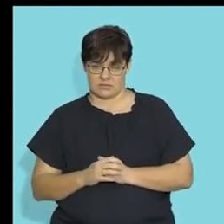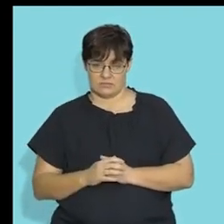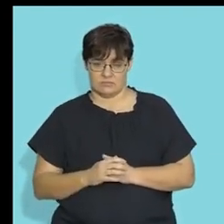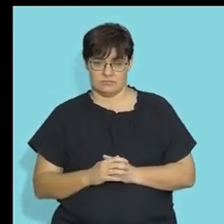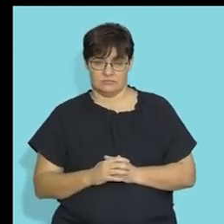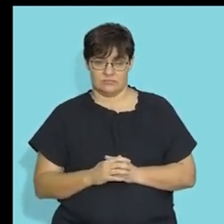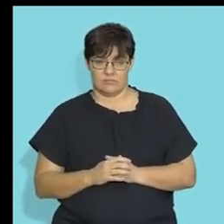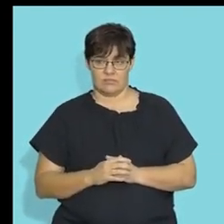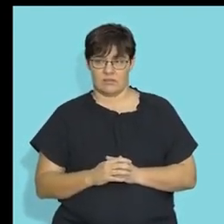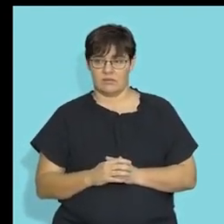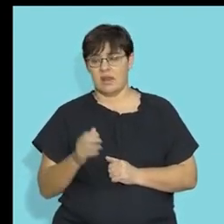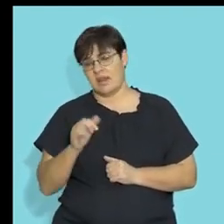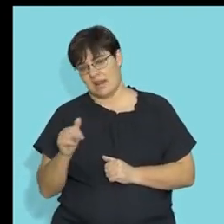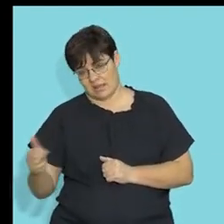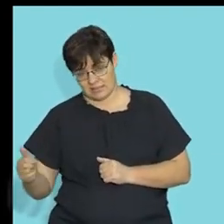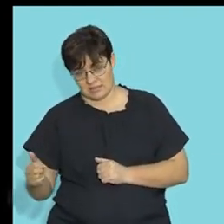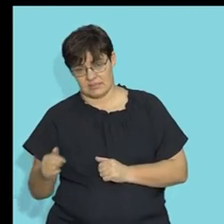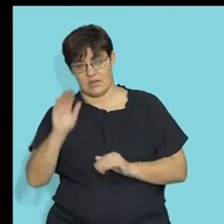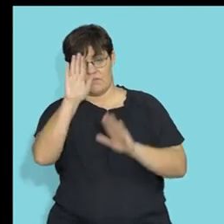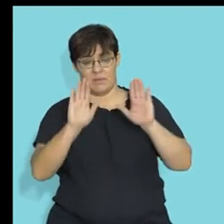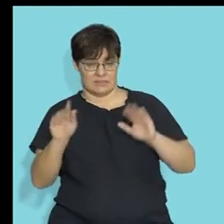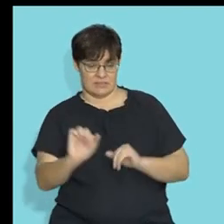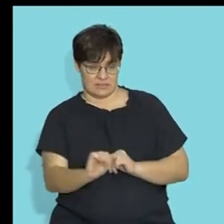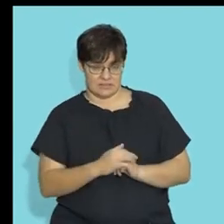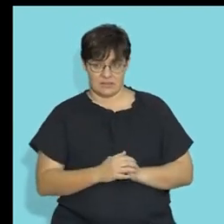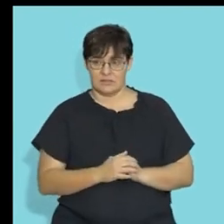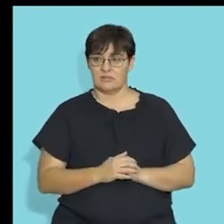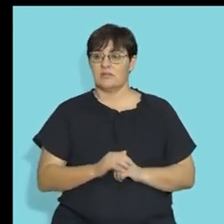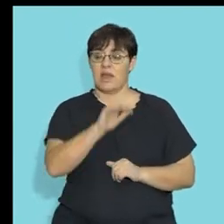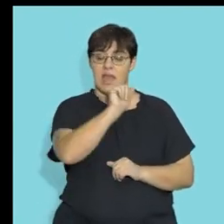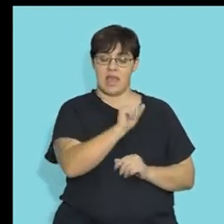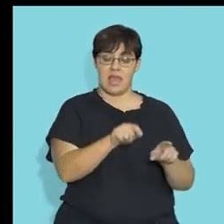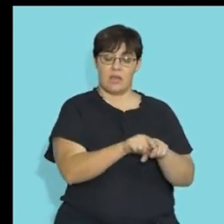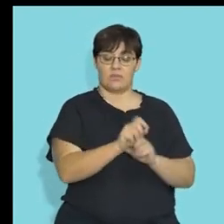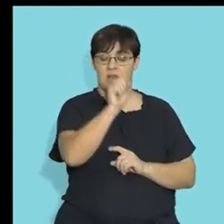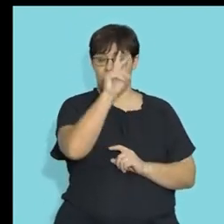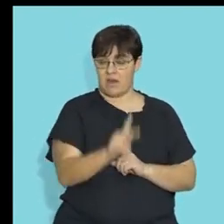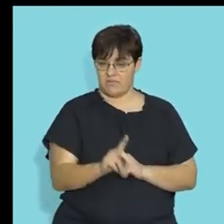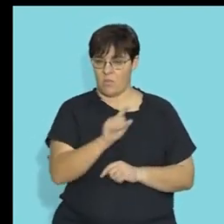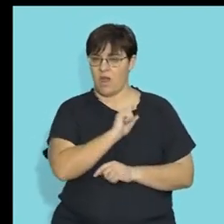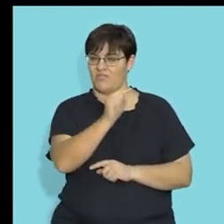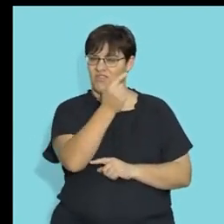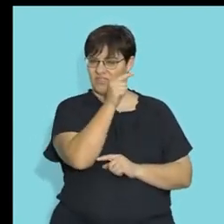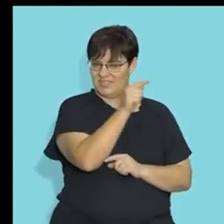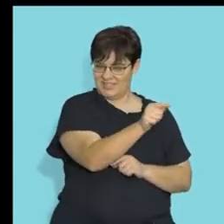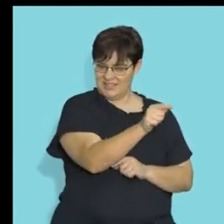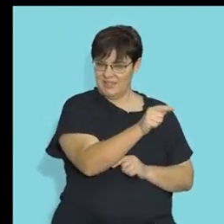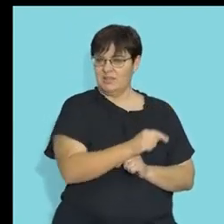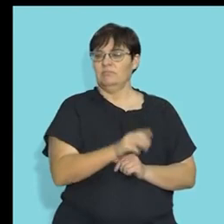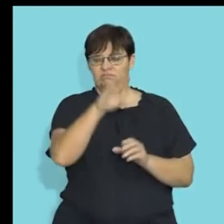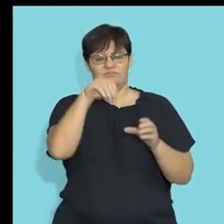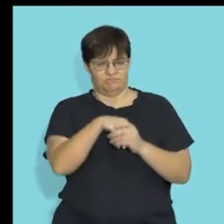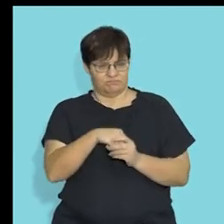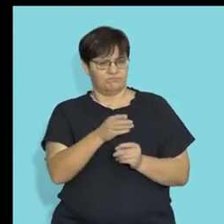over 1 to 8 is the next term of the pattern. We've discussed that a is a half because this is the first